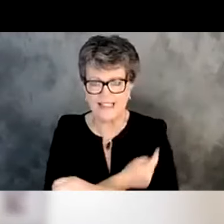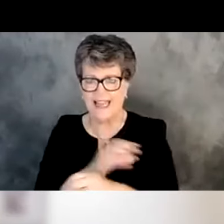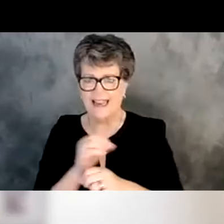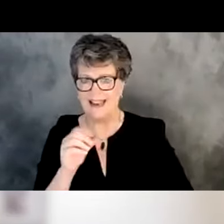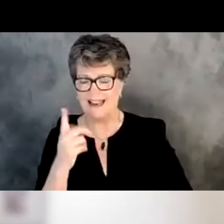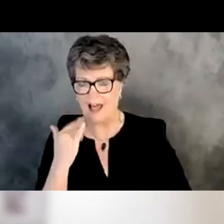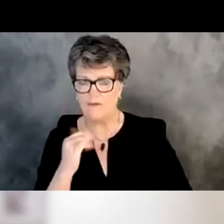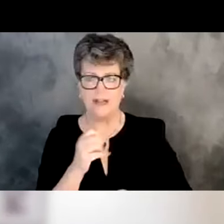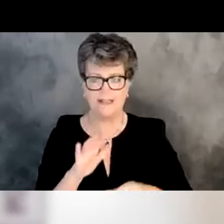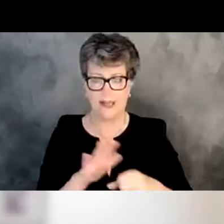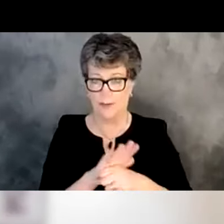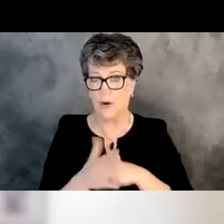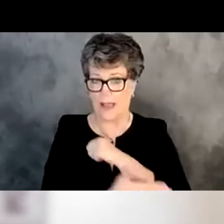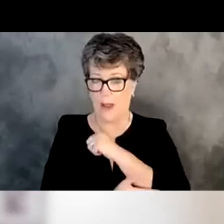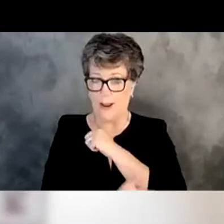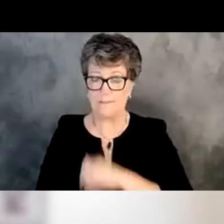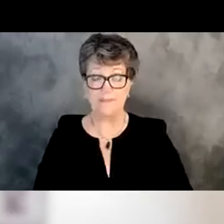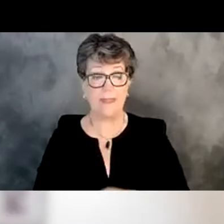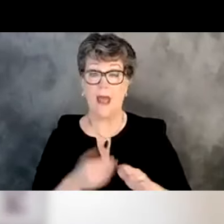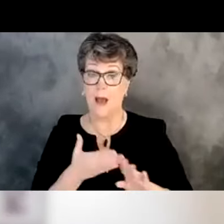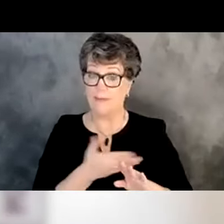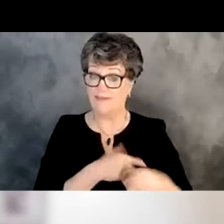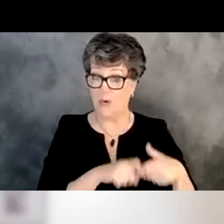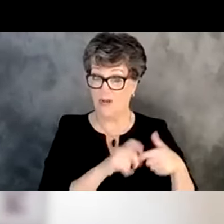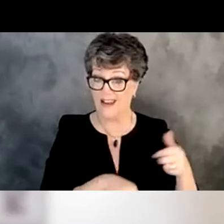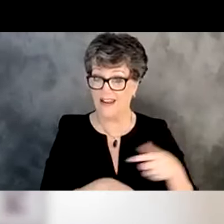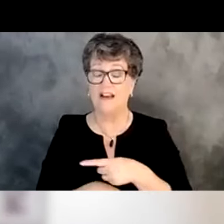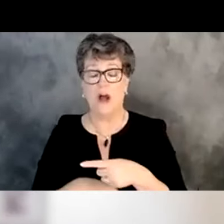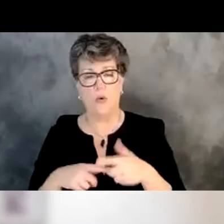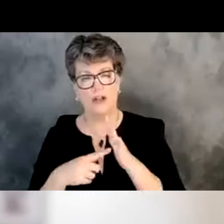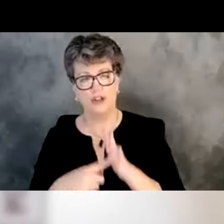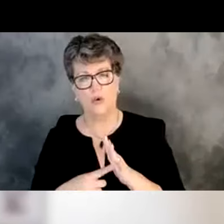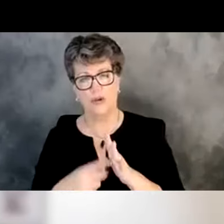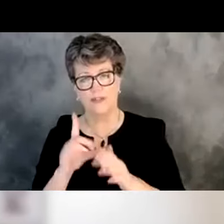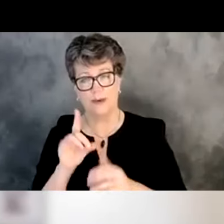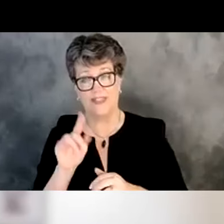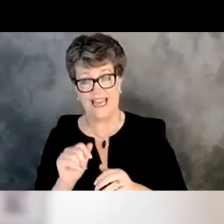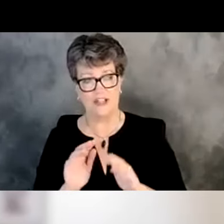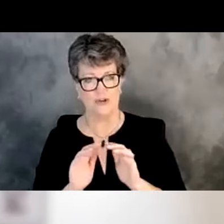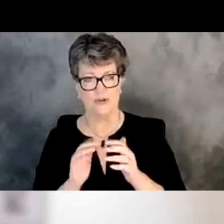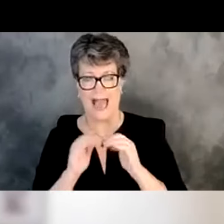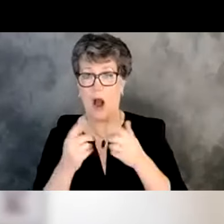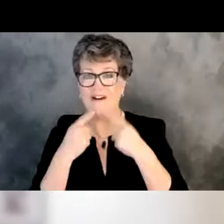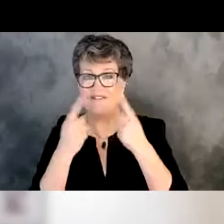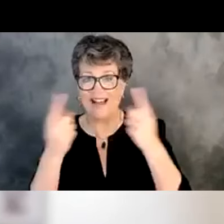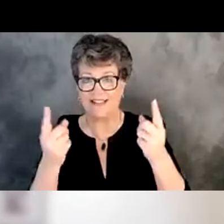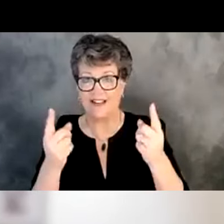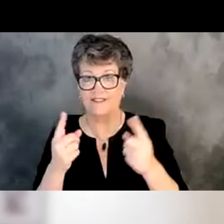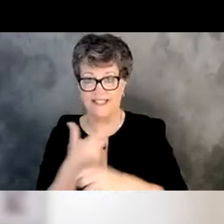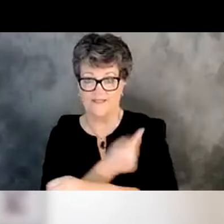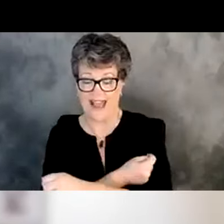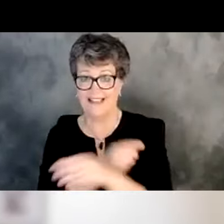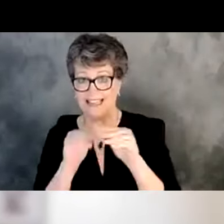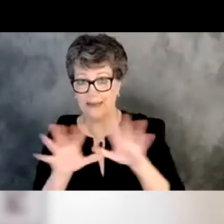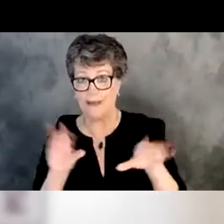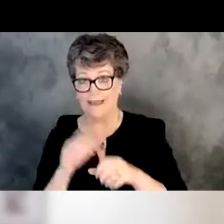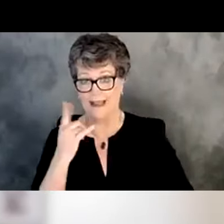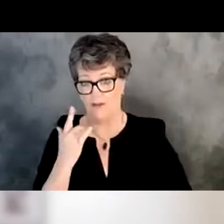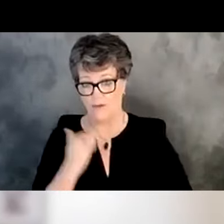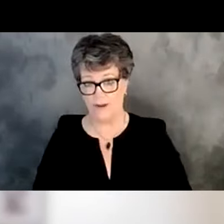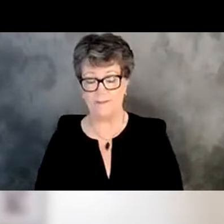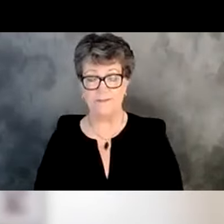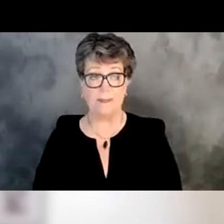Sacramento County. But before doing that, I want to look at some of the data that shows how effective the vaccine has been in California.